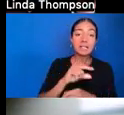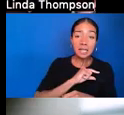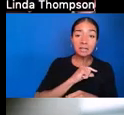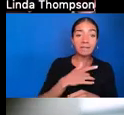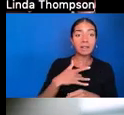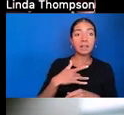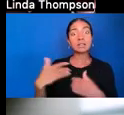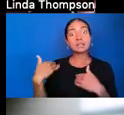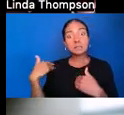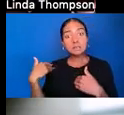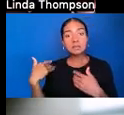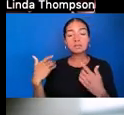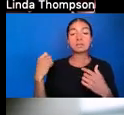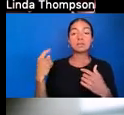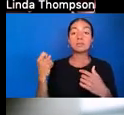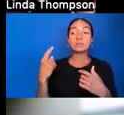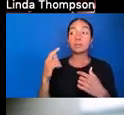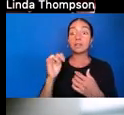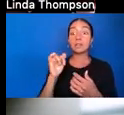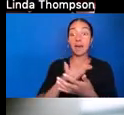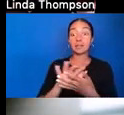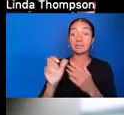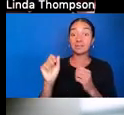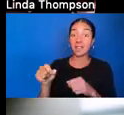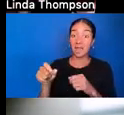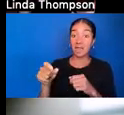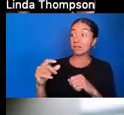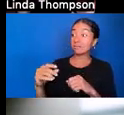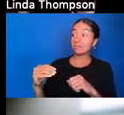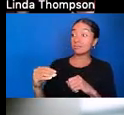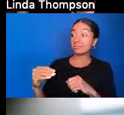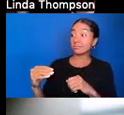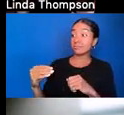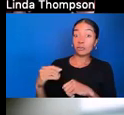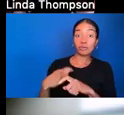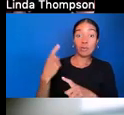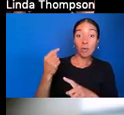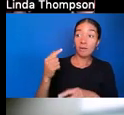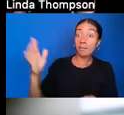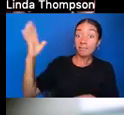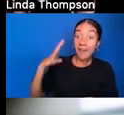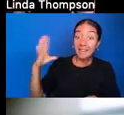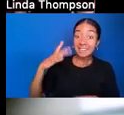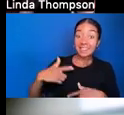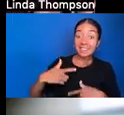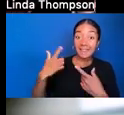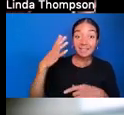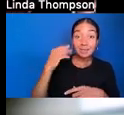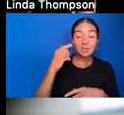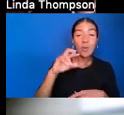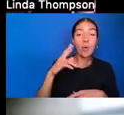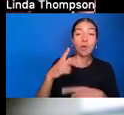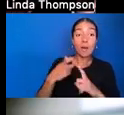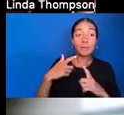responsibility, which can come directly from past life experiences in our childhood. There